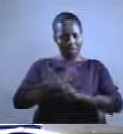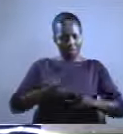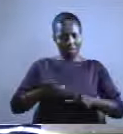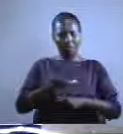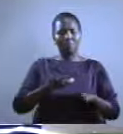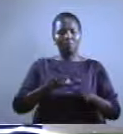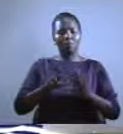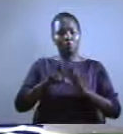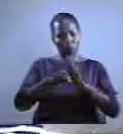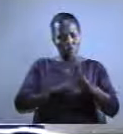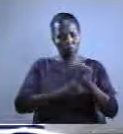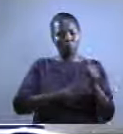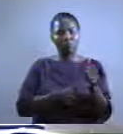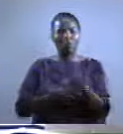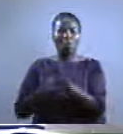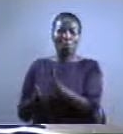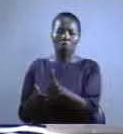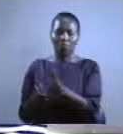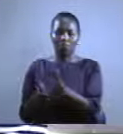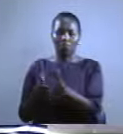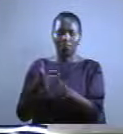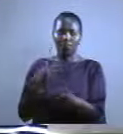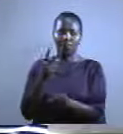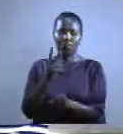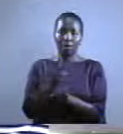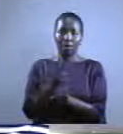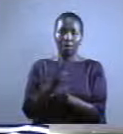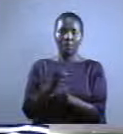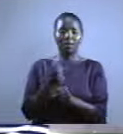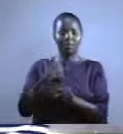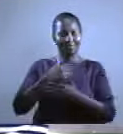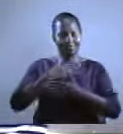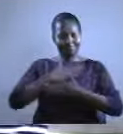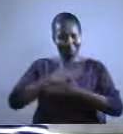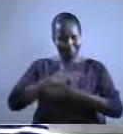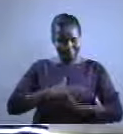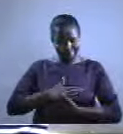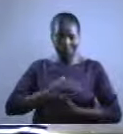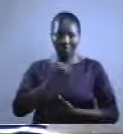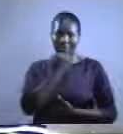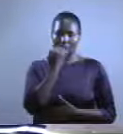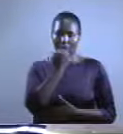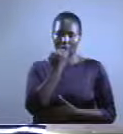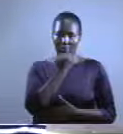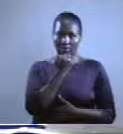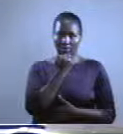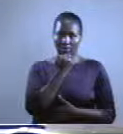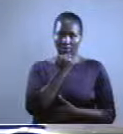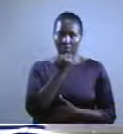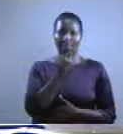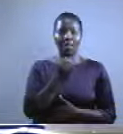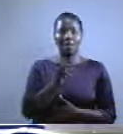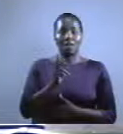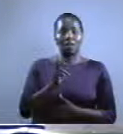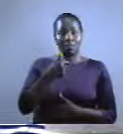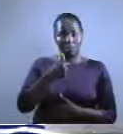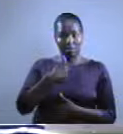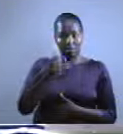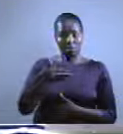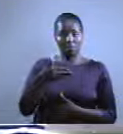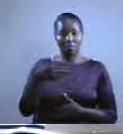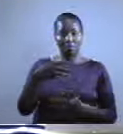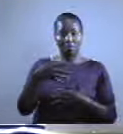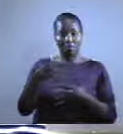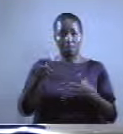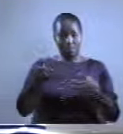the House. Once again, I humbly apologize and undertake to always conduct my